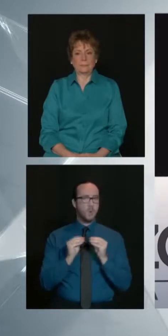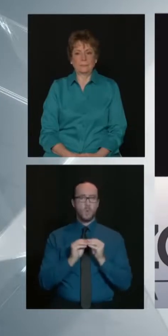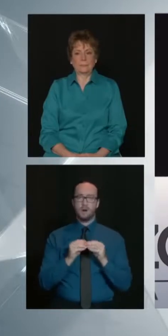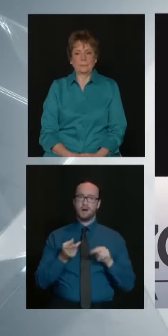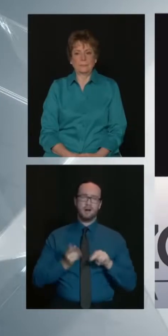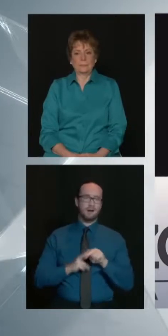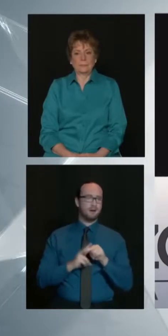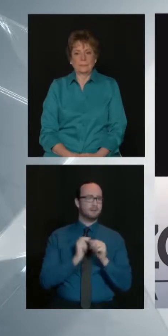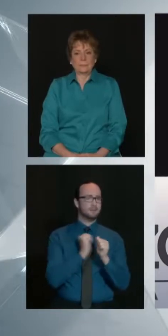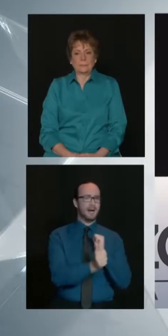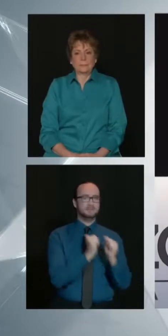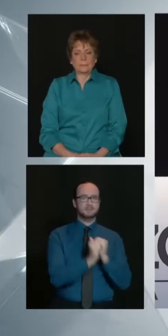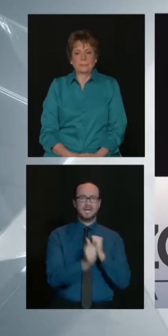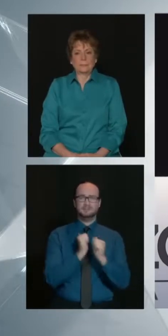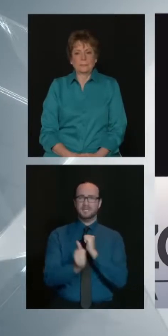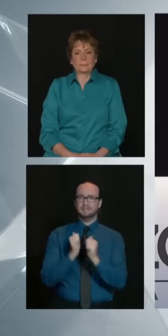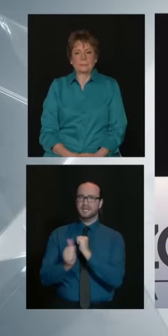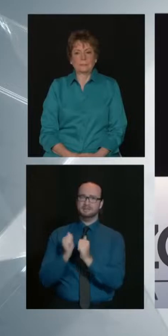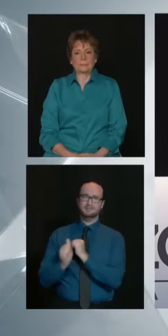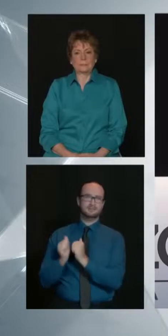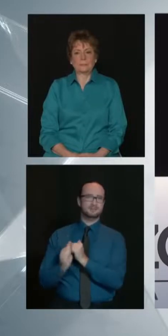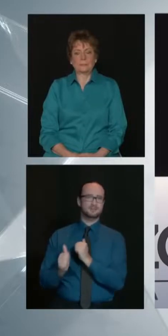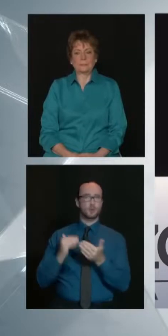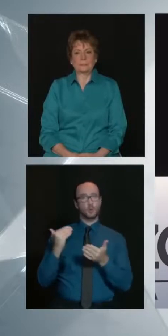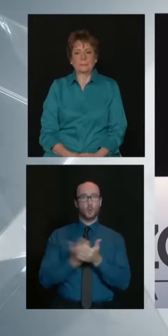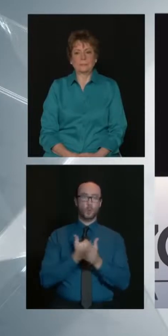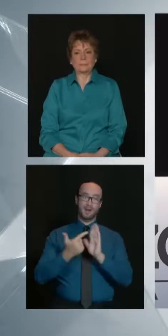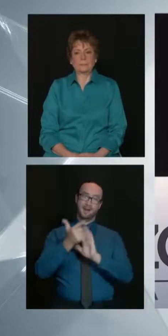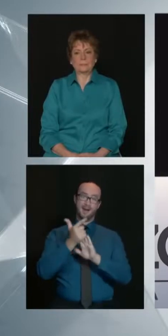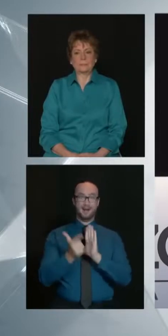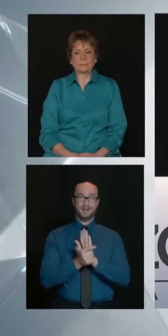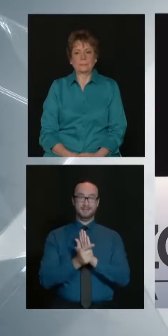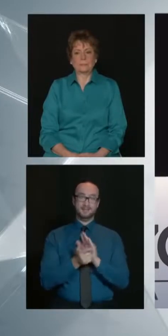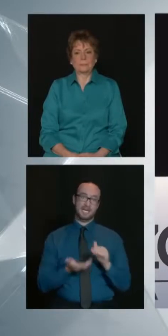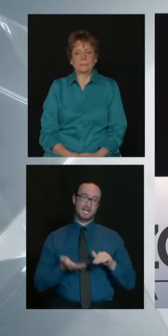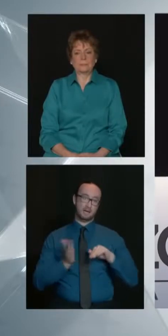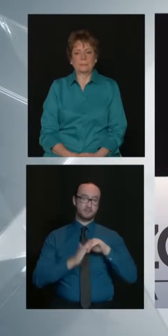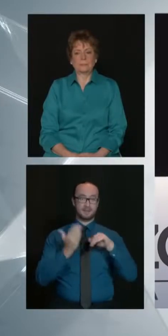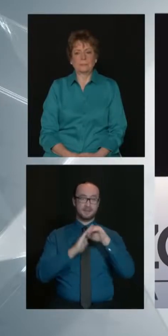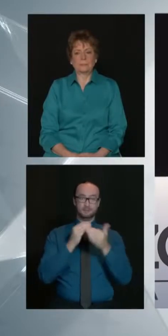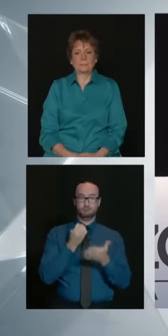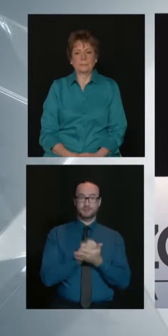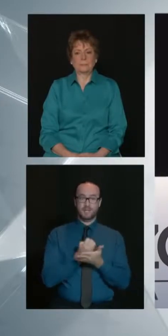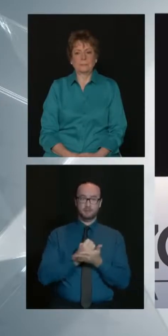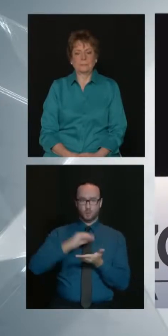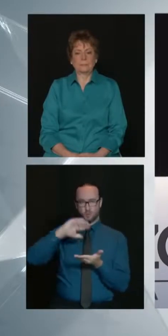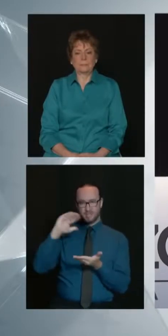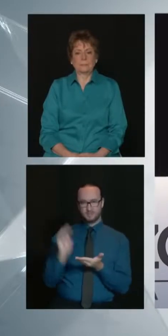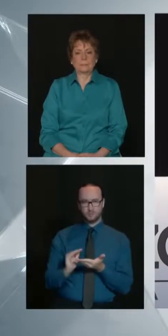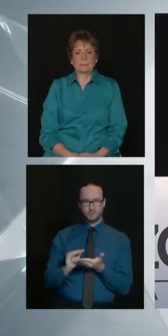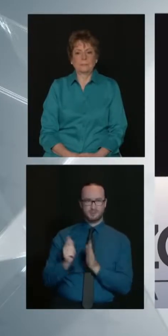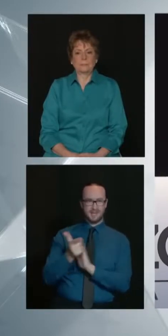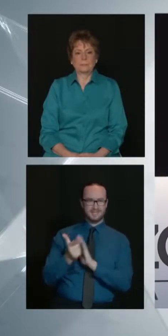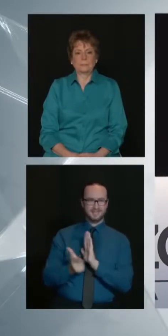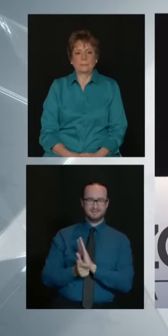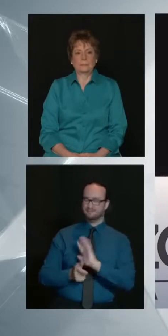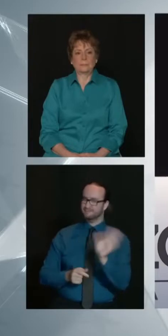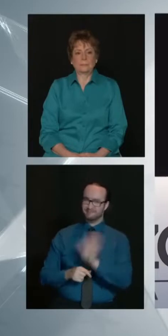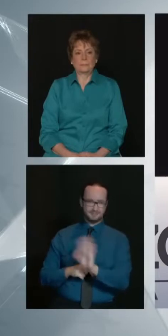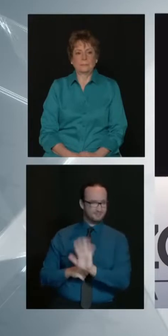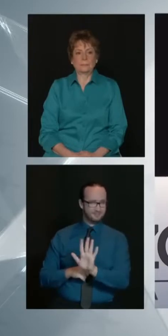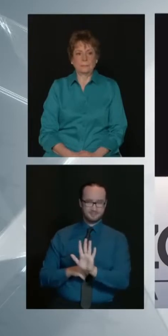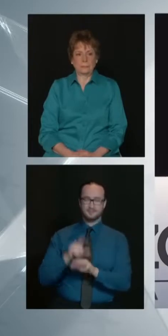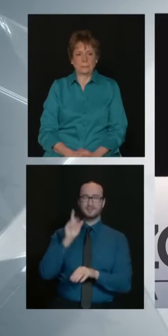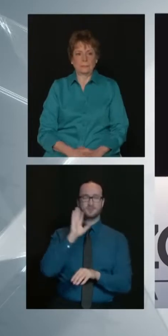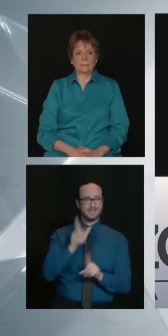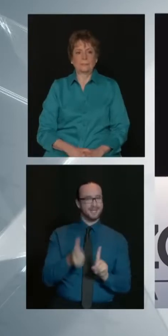you are going to fix inflation. You know what fixes this? Free markets. That's what raises standards of living. We need to cut taxes, we